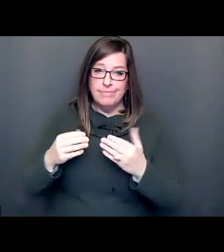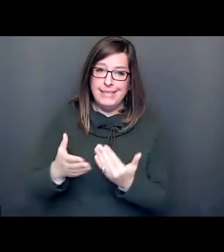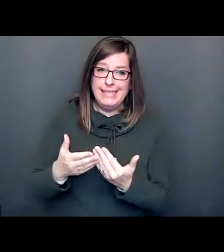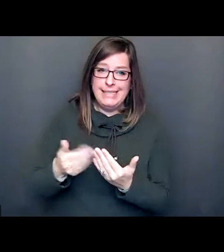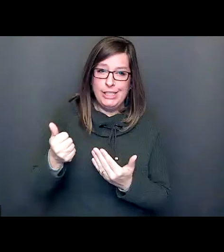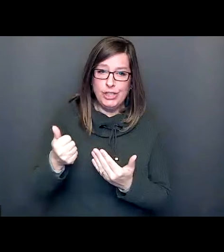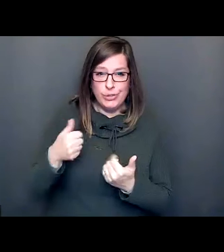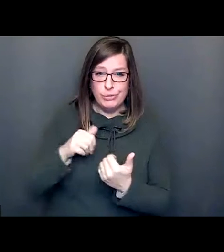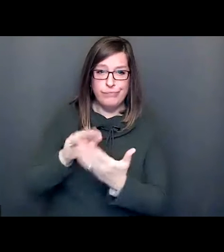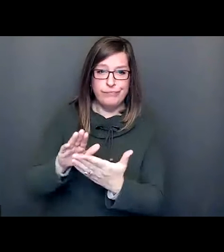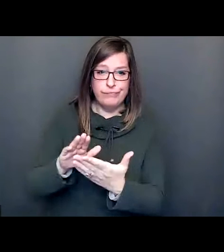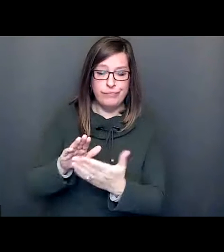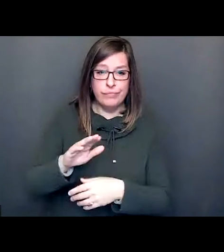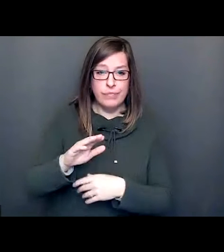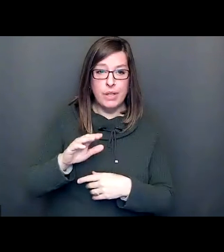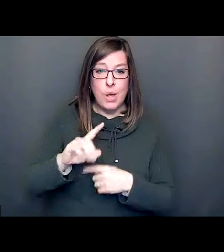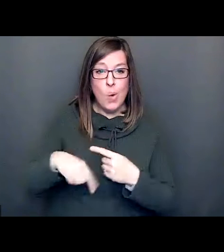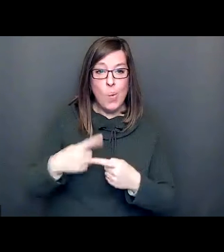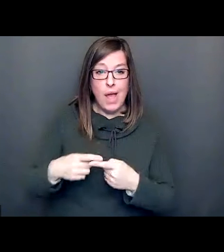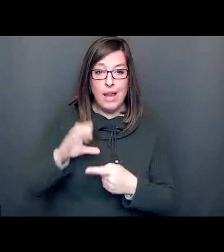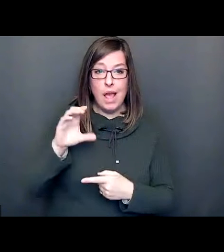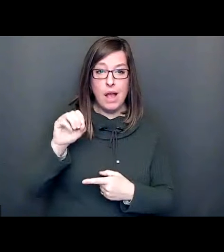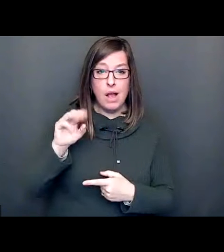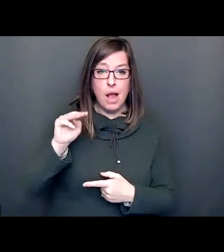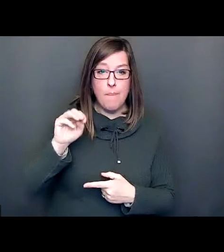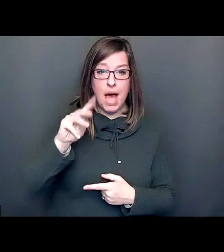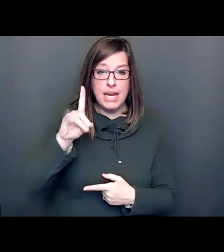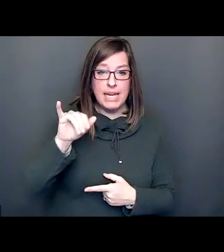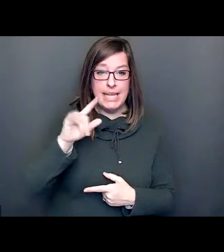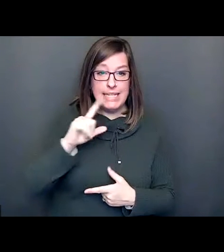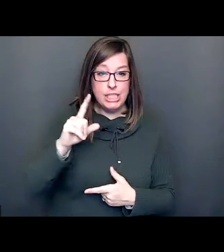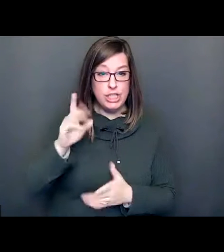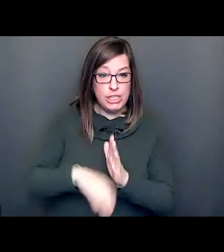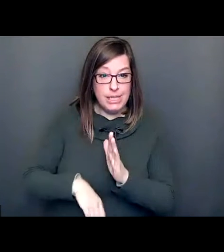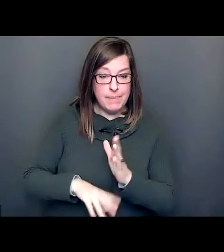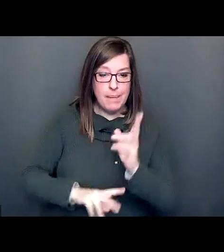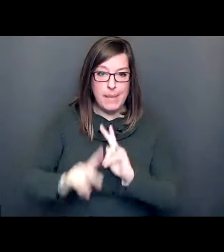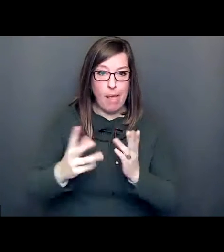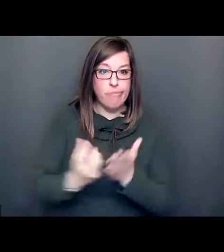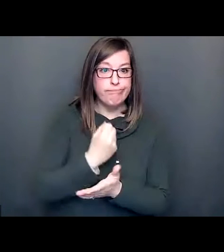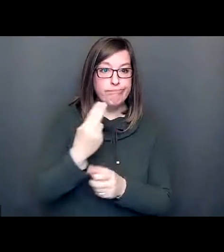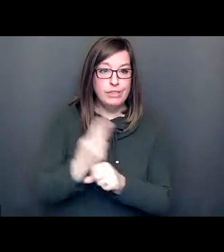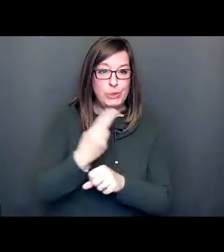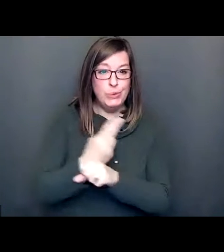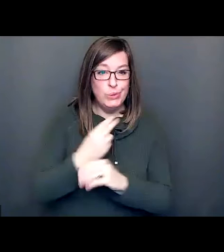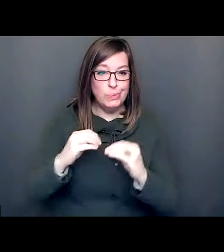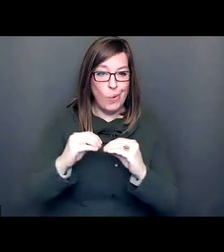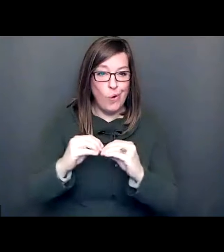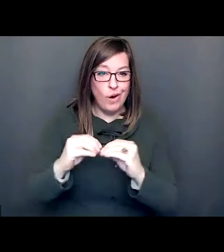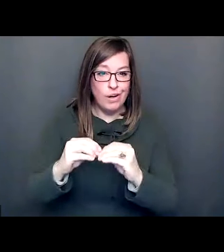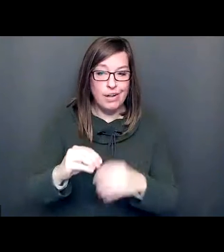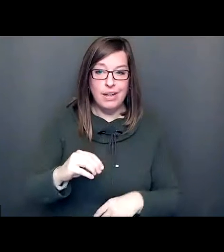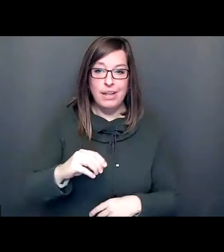when commodities are cheap, people tend to use it more. It's more complicated to connect